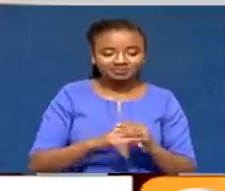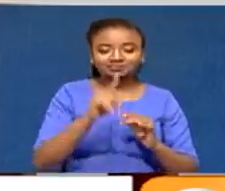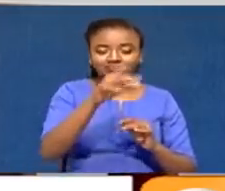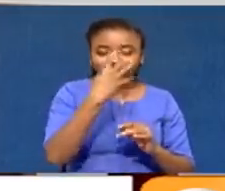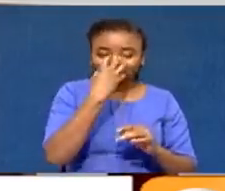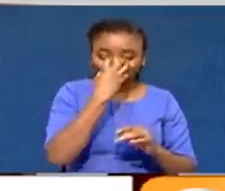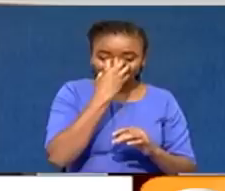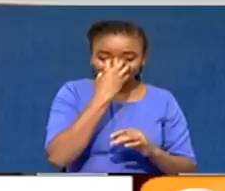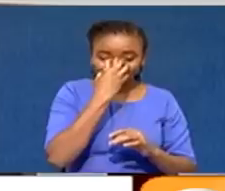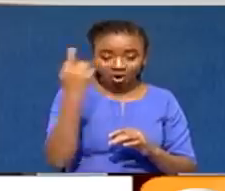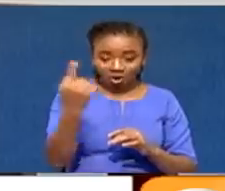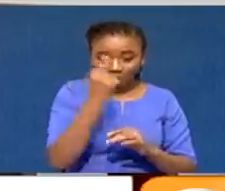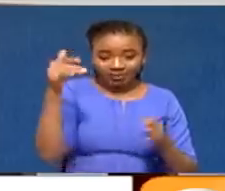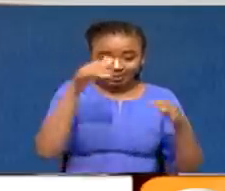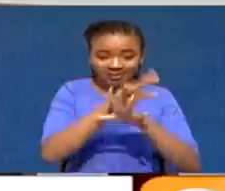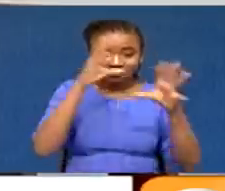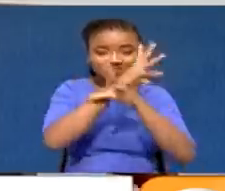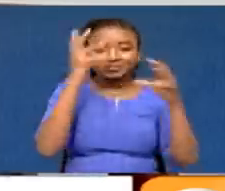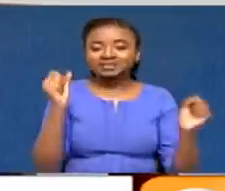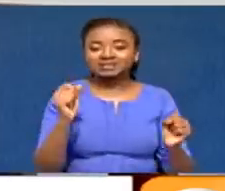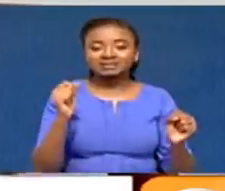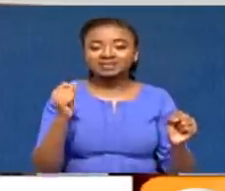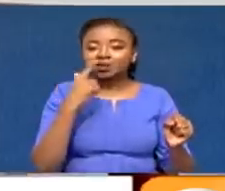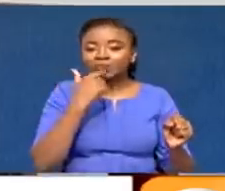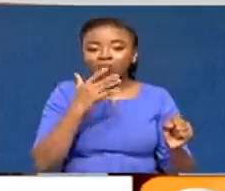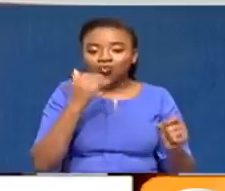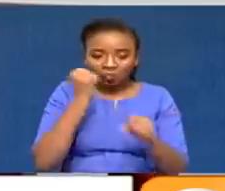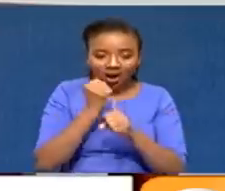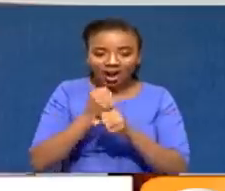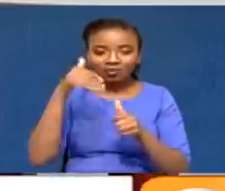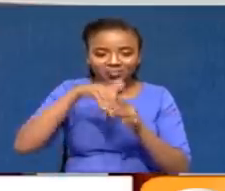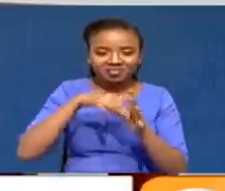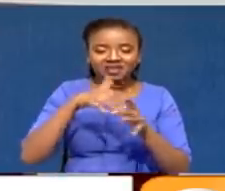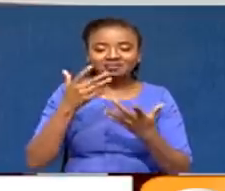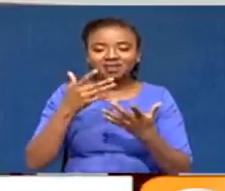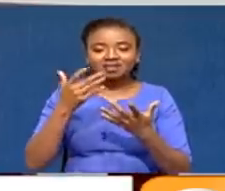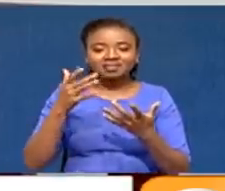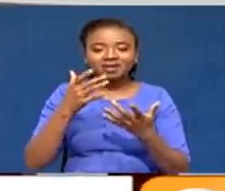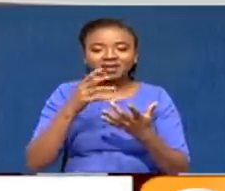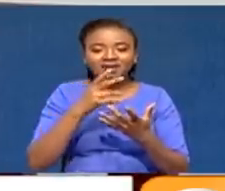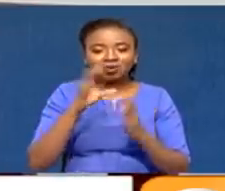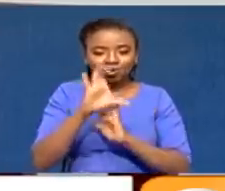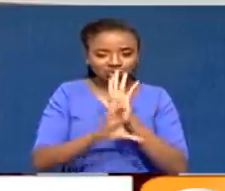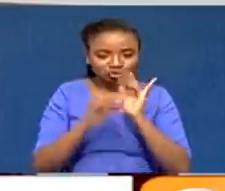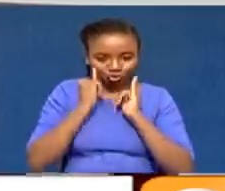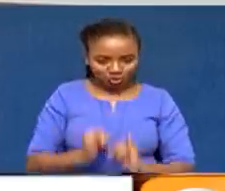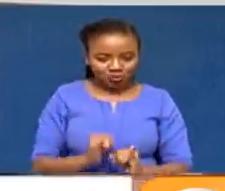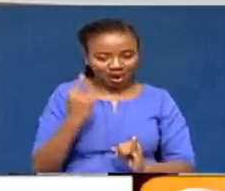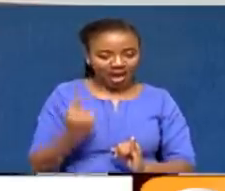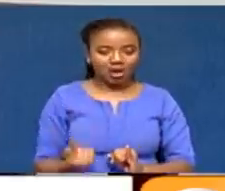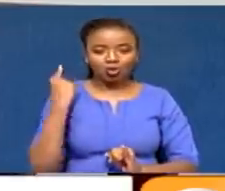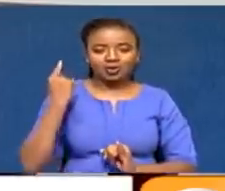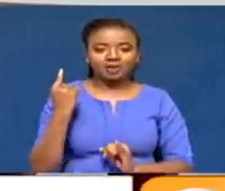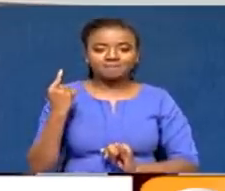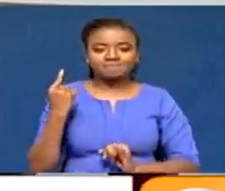served under the current dispensation. Absolutely. So there is no reference, no example to give. He's the only one. And I want to also tell